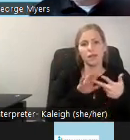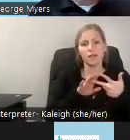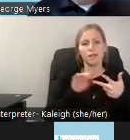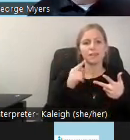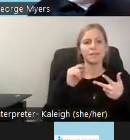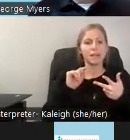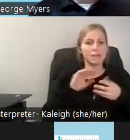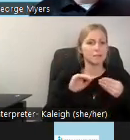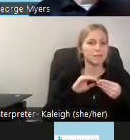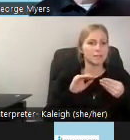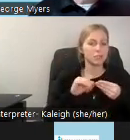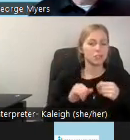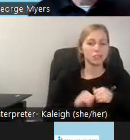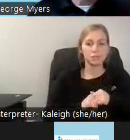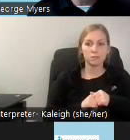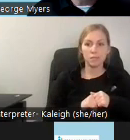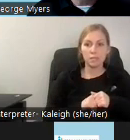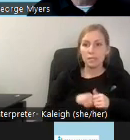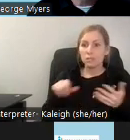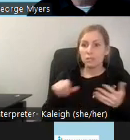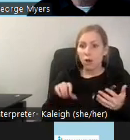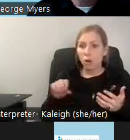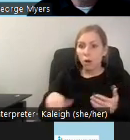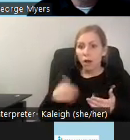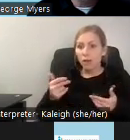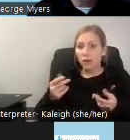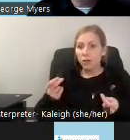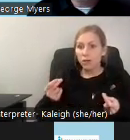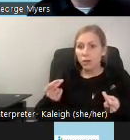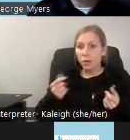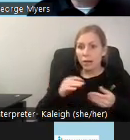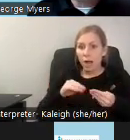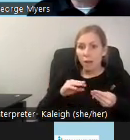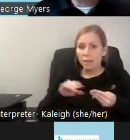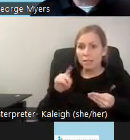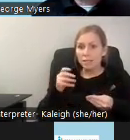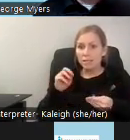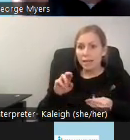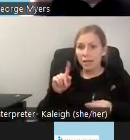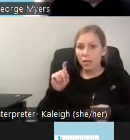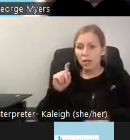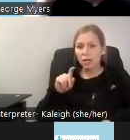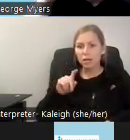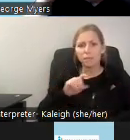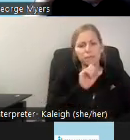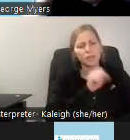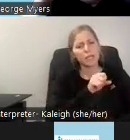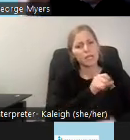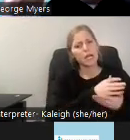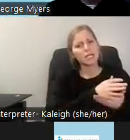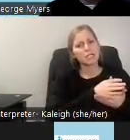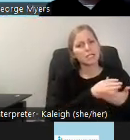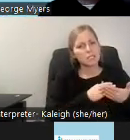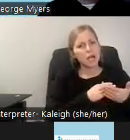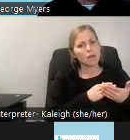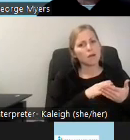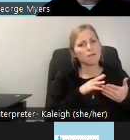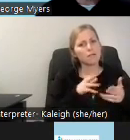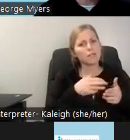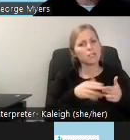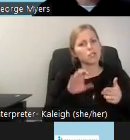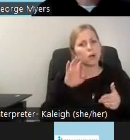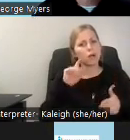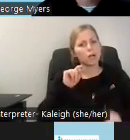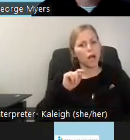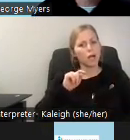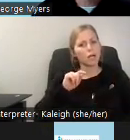Okay. Anything more you want to say quickly about these, Tanner? Yeah, some of the shortcuts that